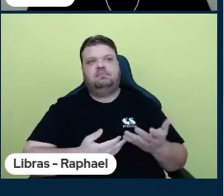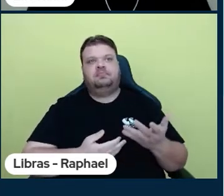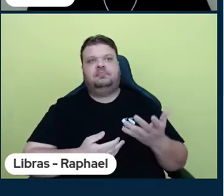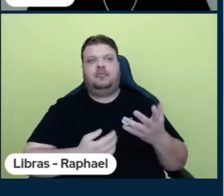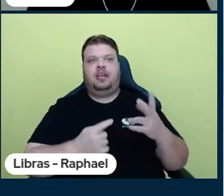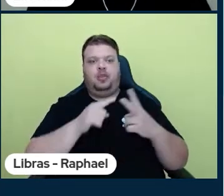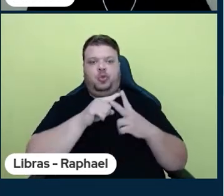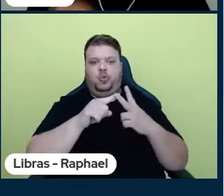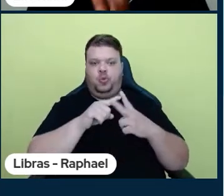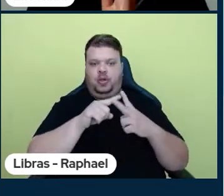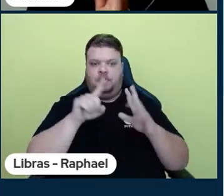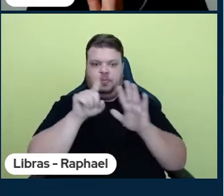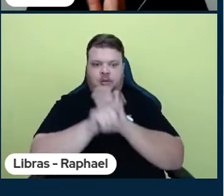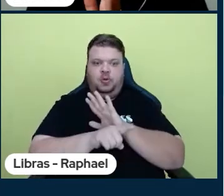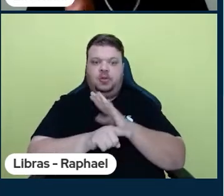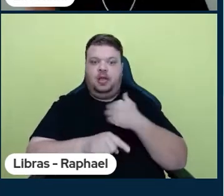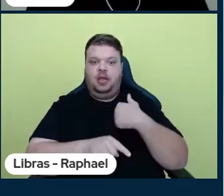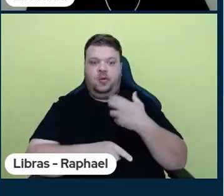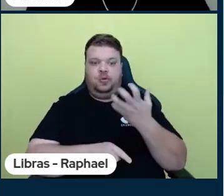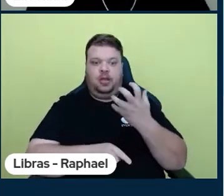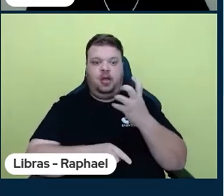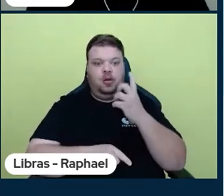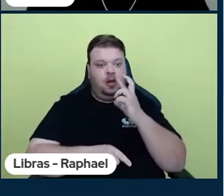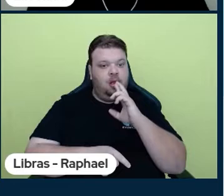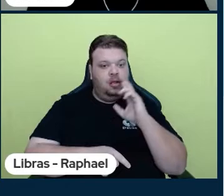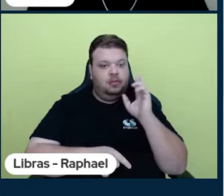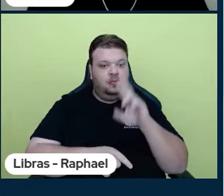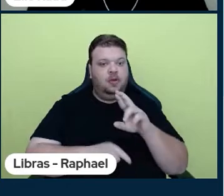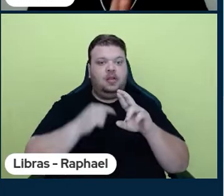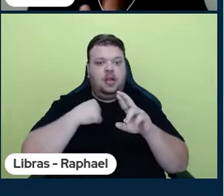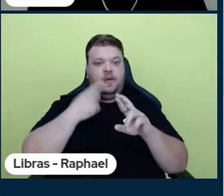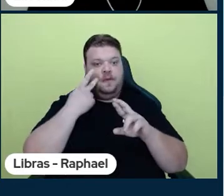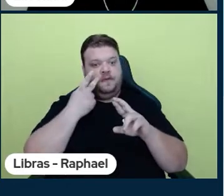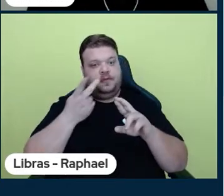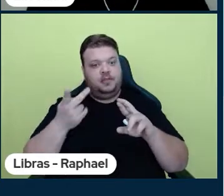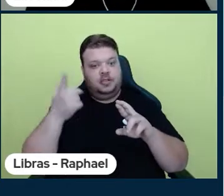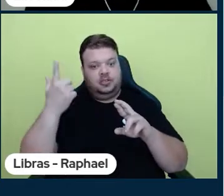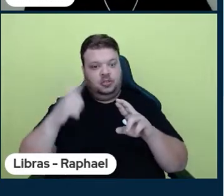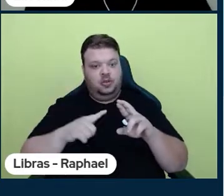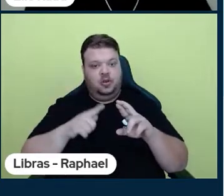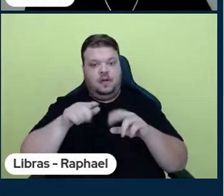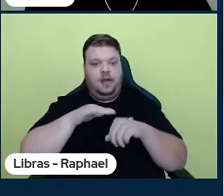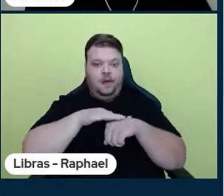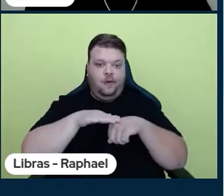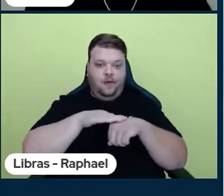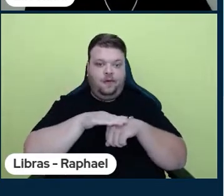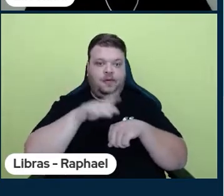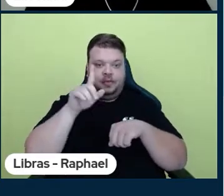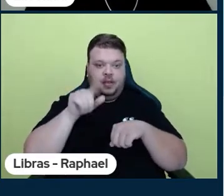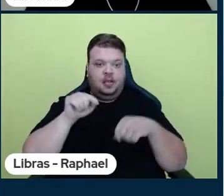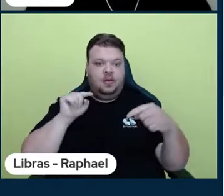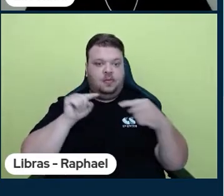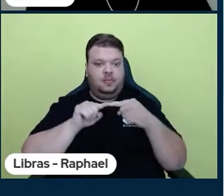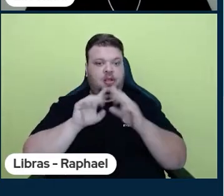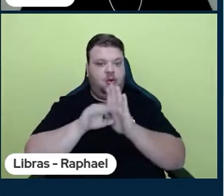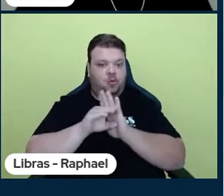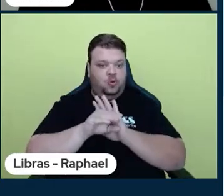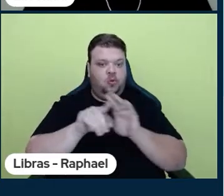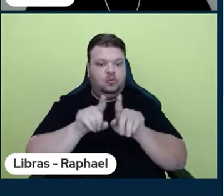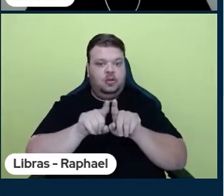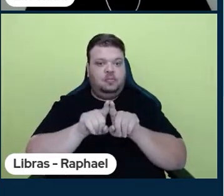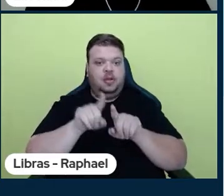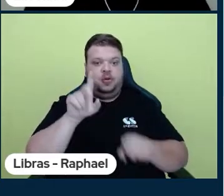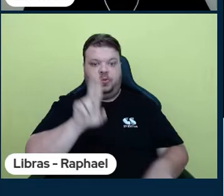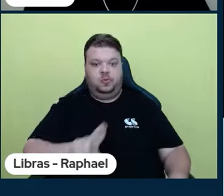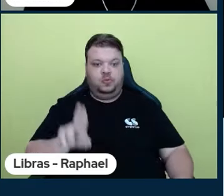this conversation, we had multiple steps. We saw them. The idea is